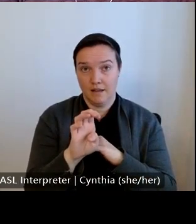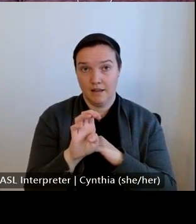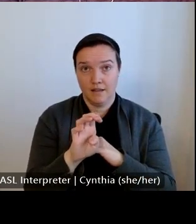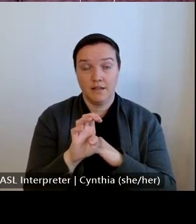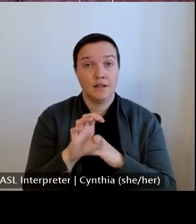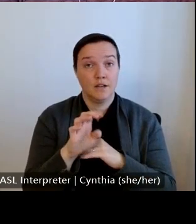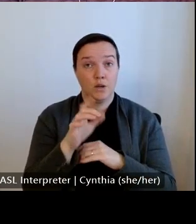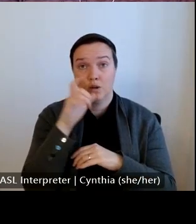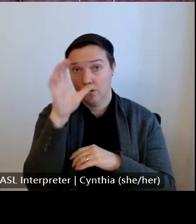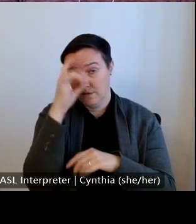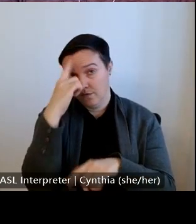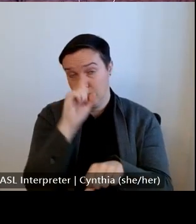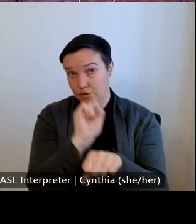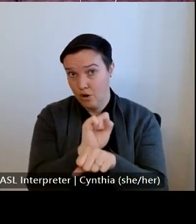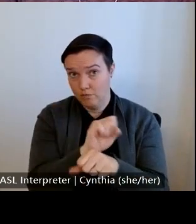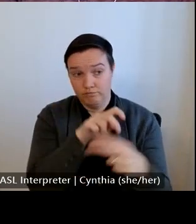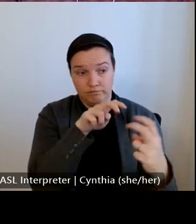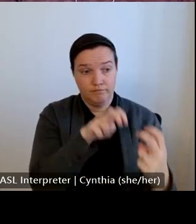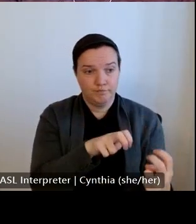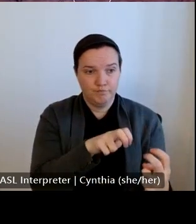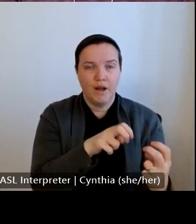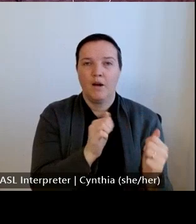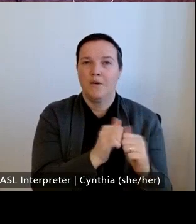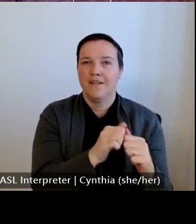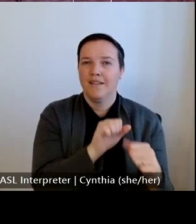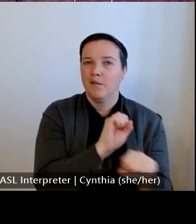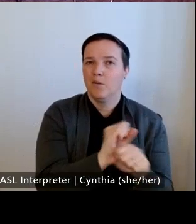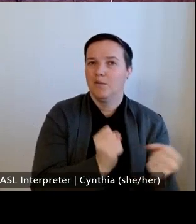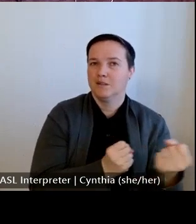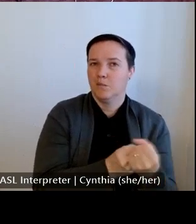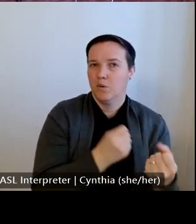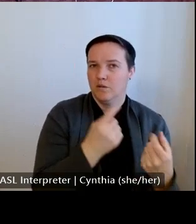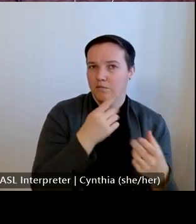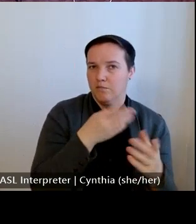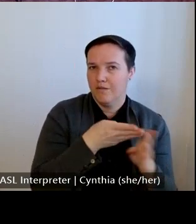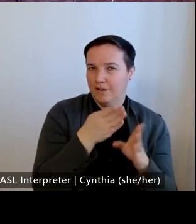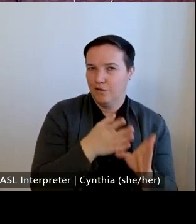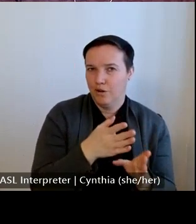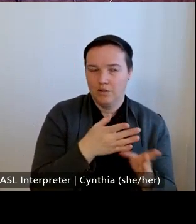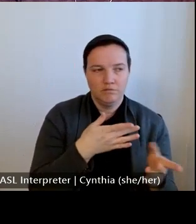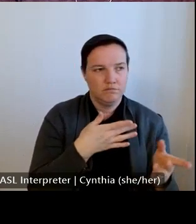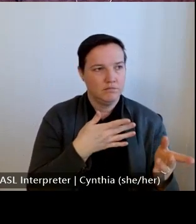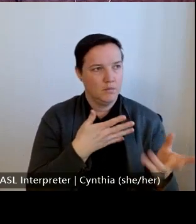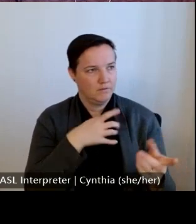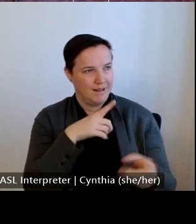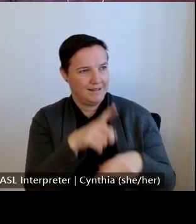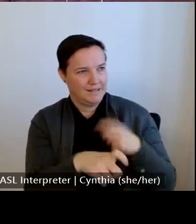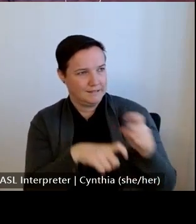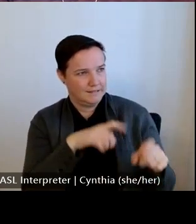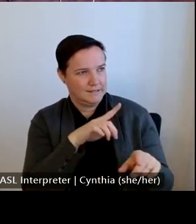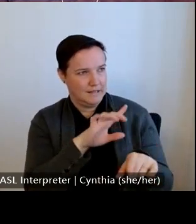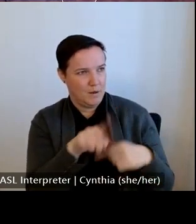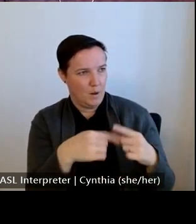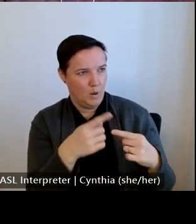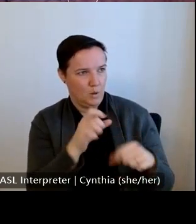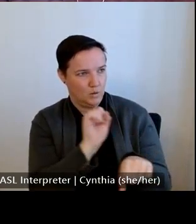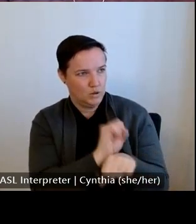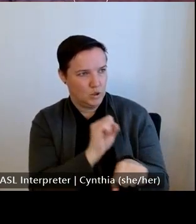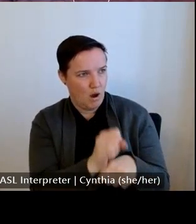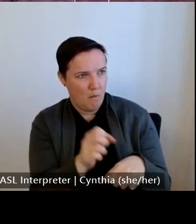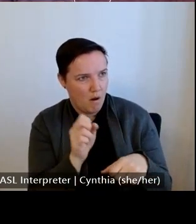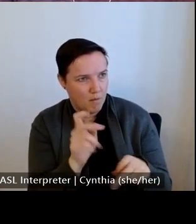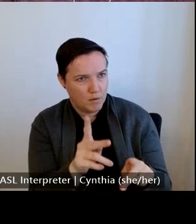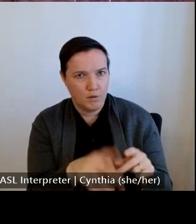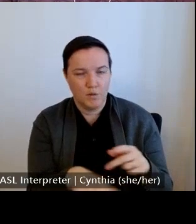employment supports professional to talk about their employability and to explore a little bit about what the